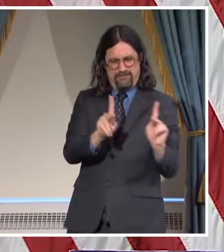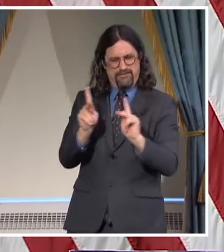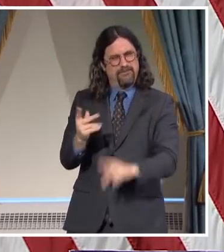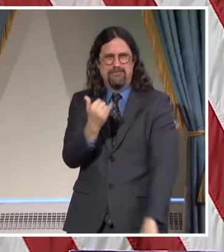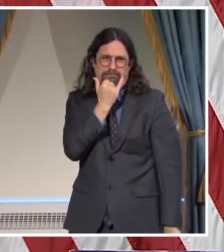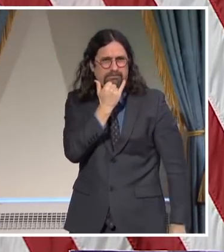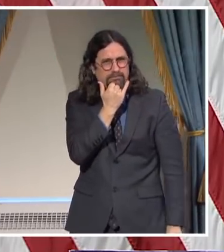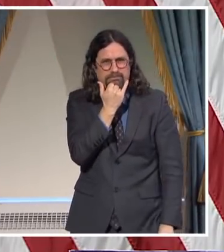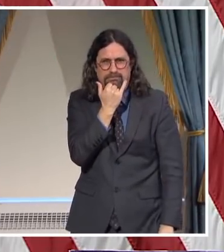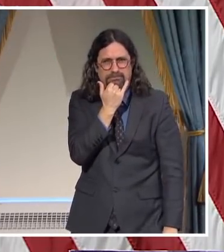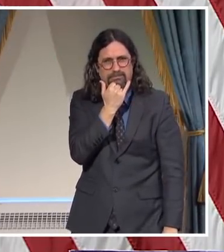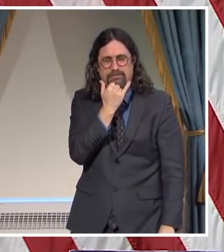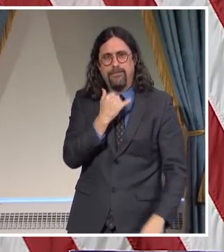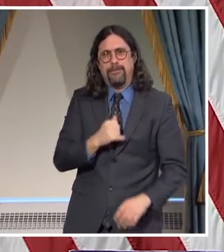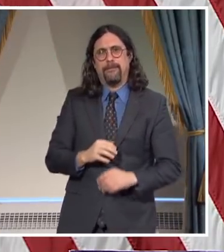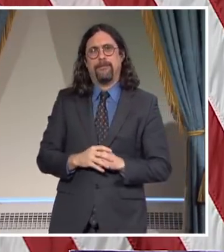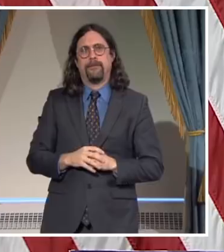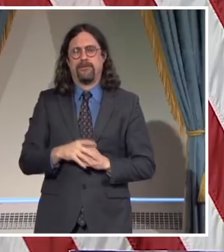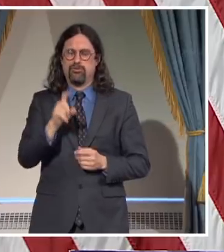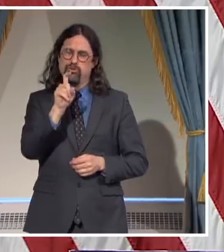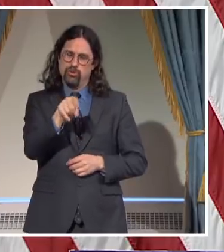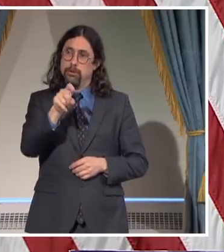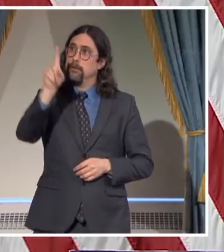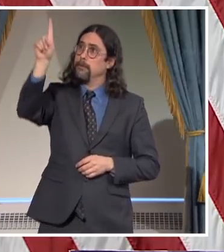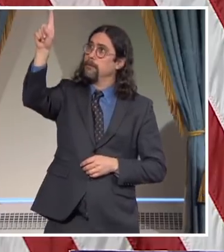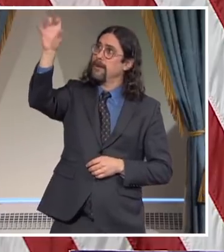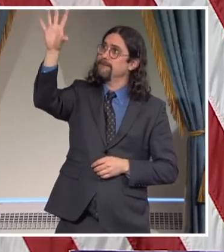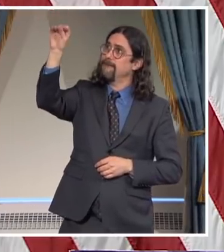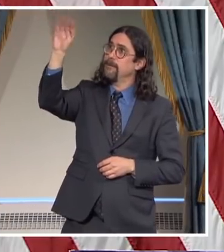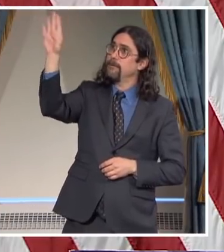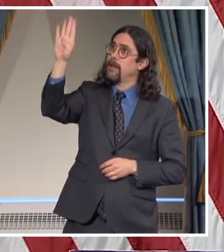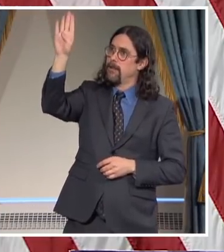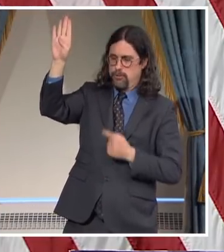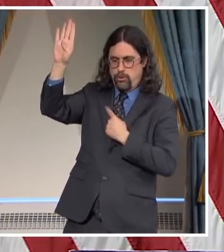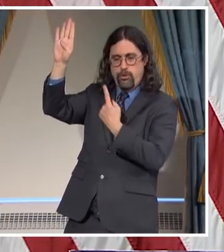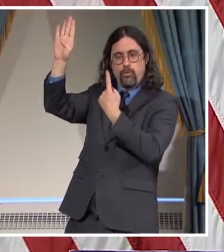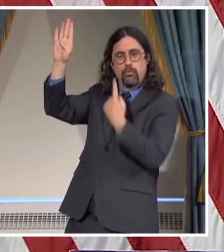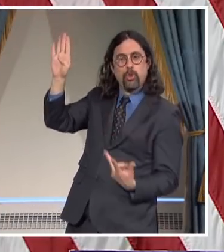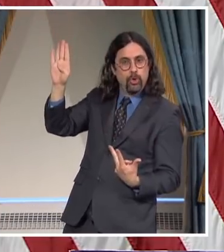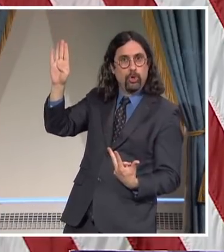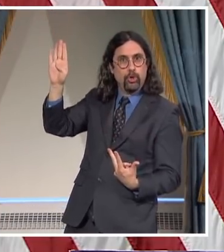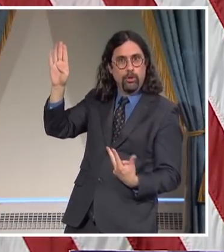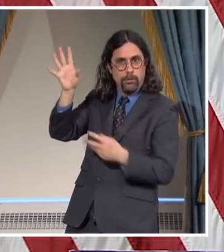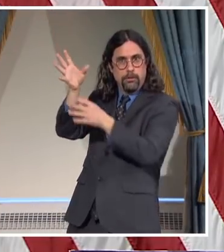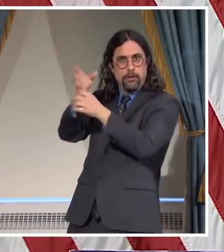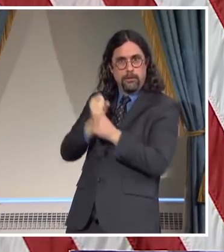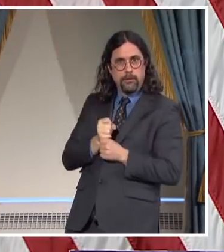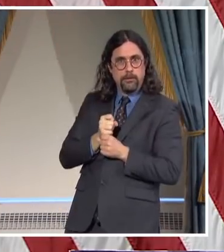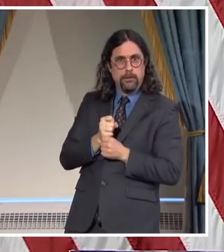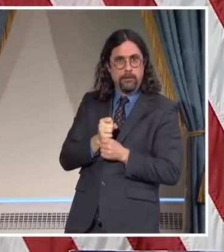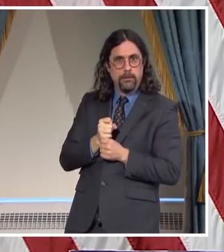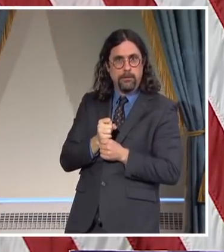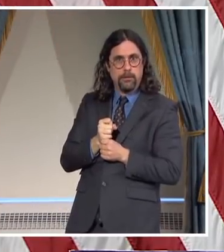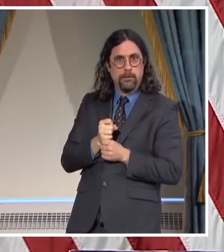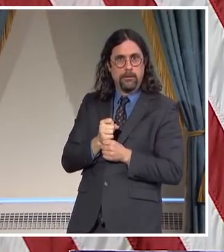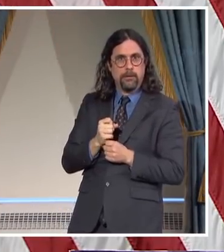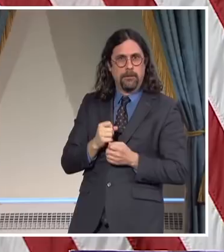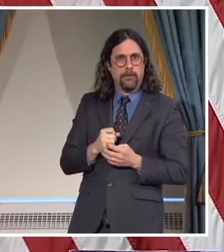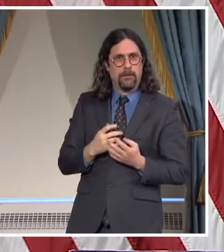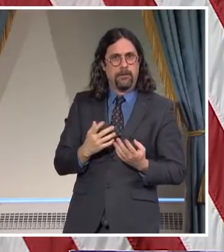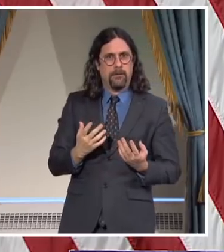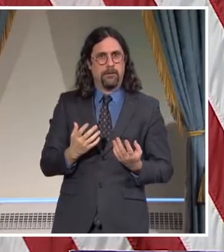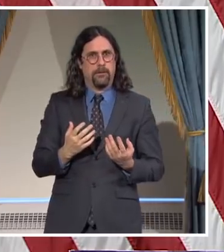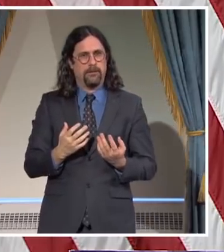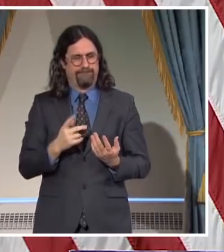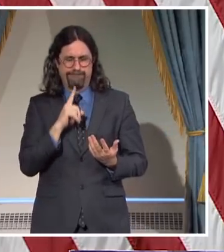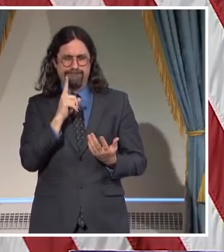the cases in the nation. That is just immoral. I am going to call President Trump. I've spoken to President